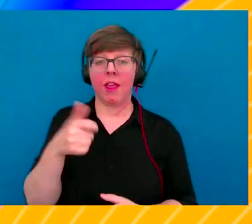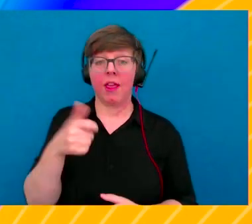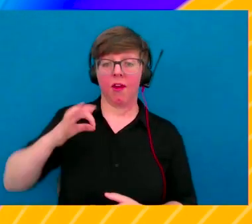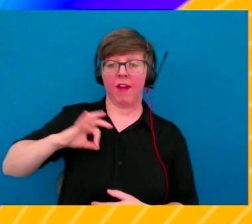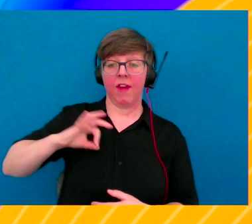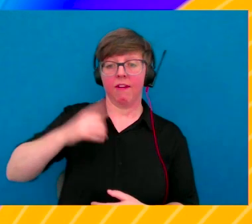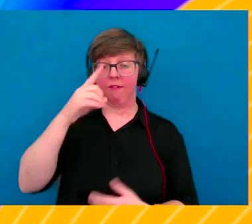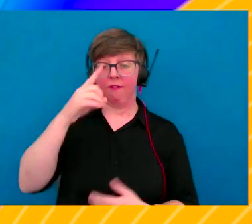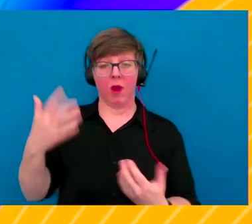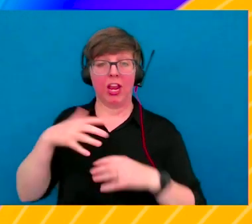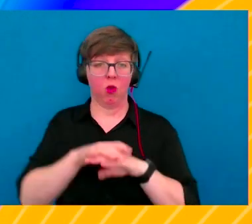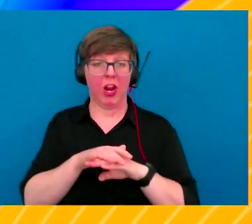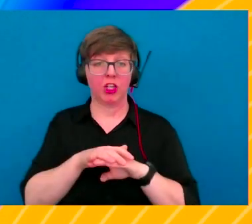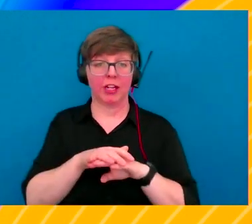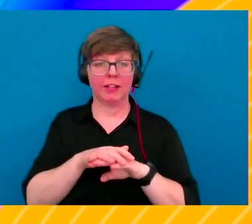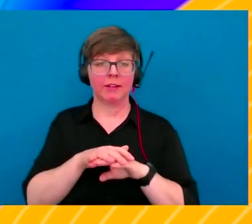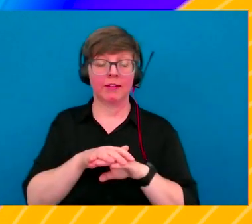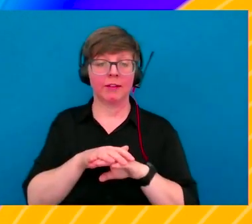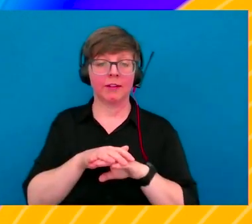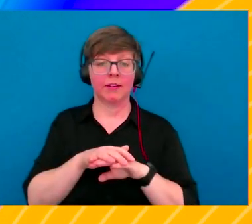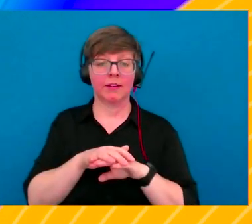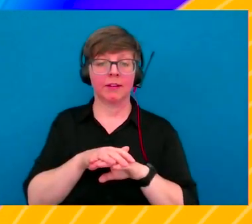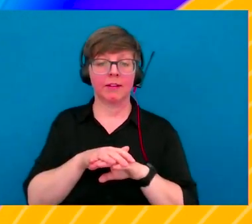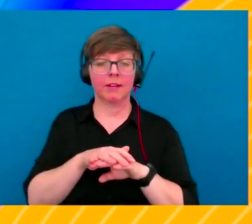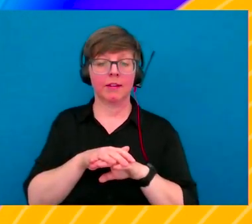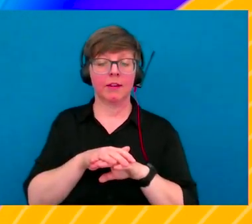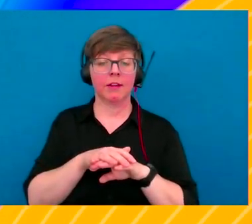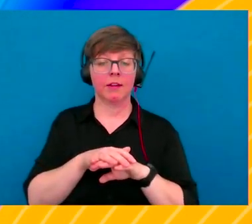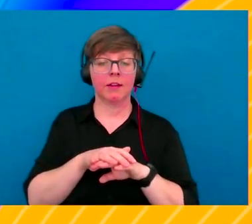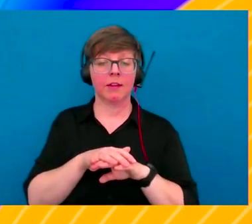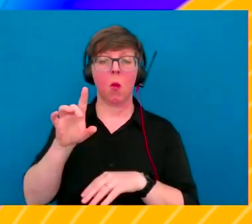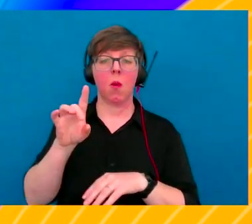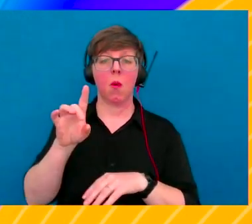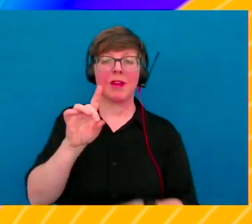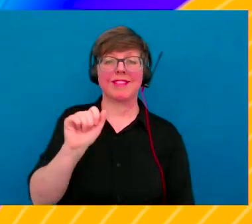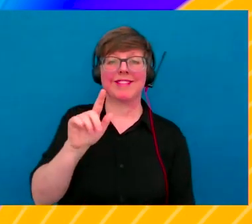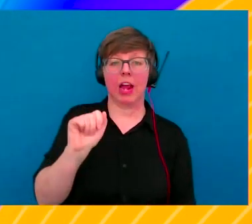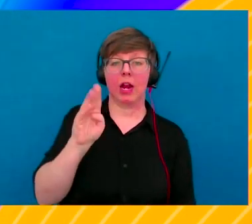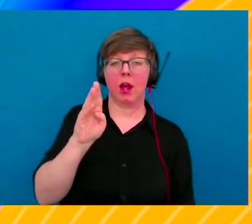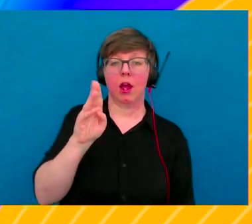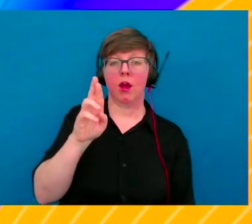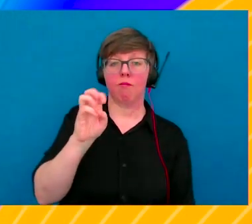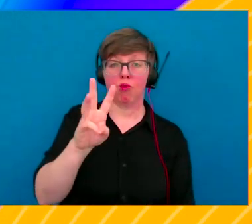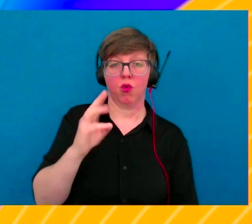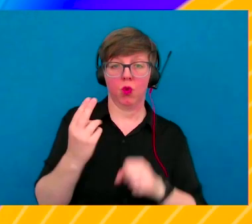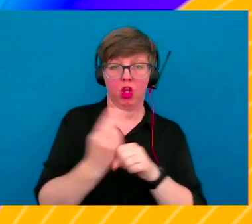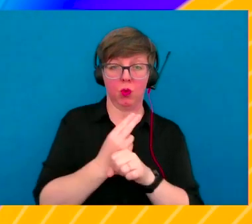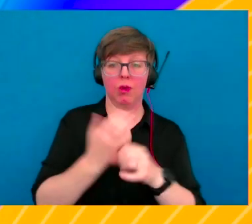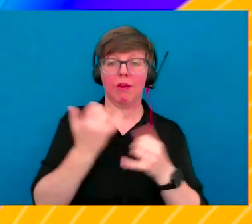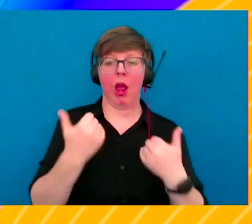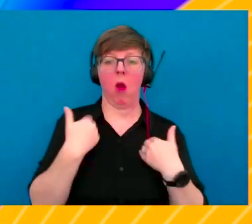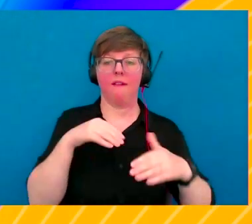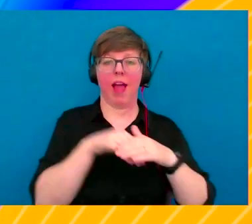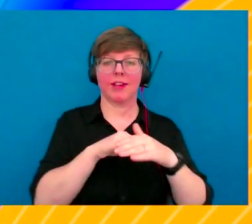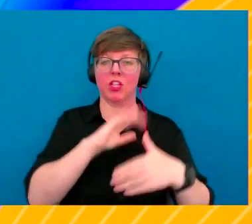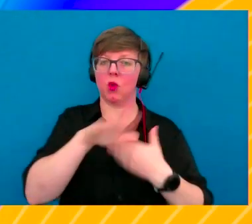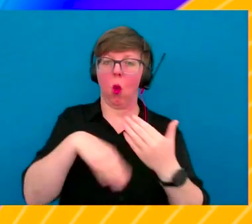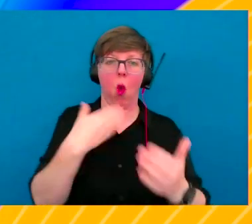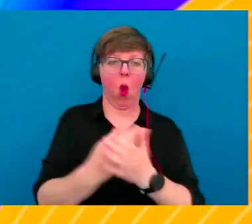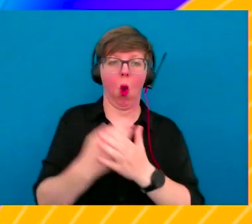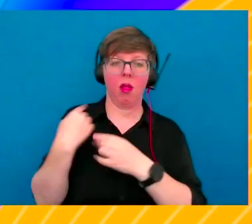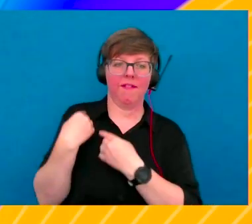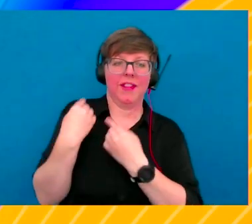Glue Studio and DataBrew is that DataBrew users now get access to all of the existing Glue functionality, so